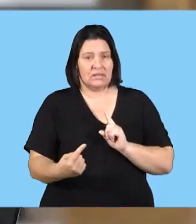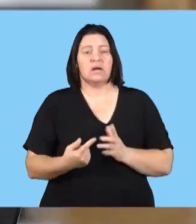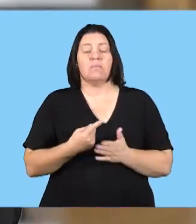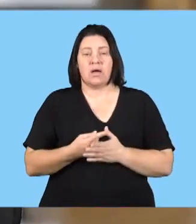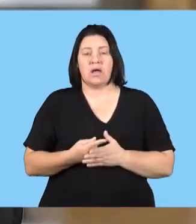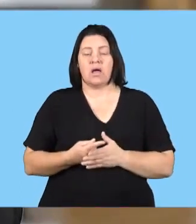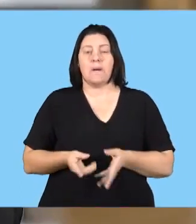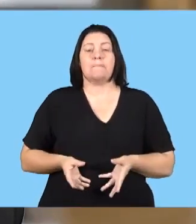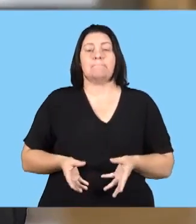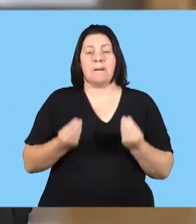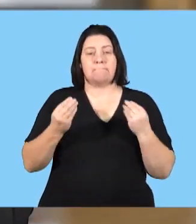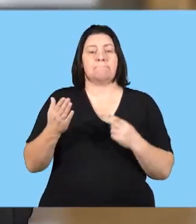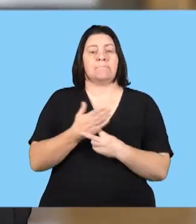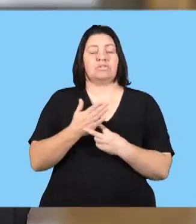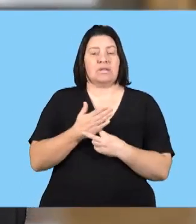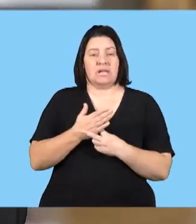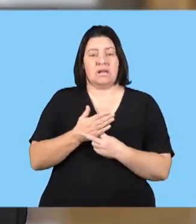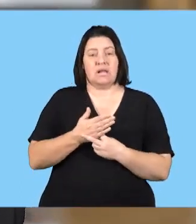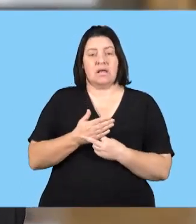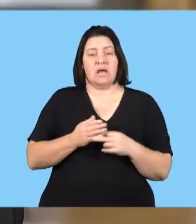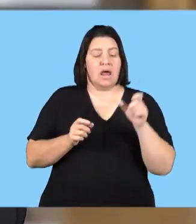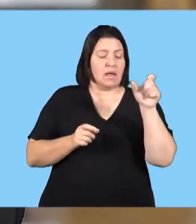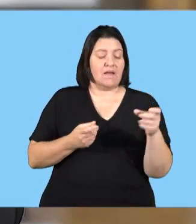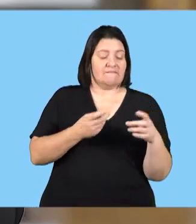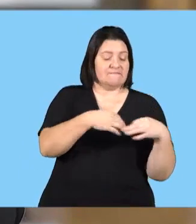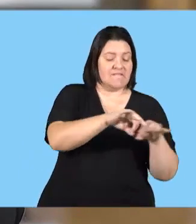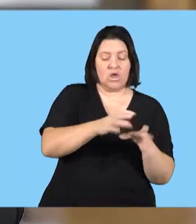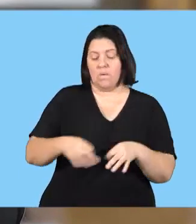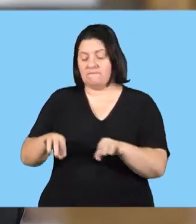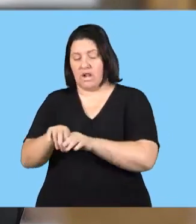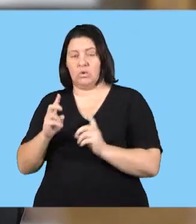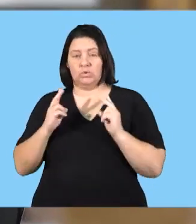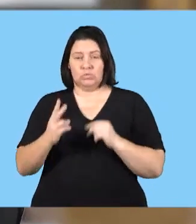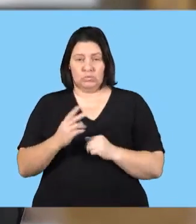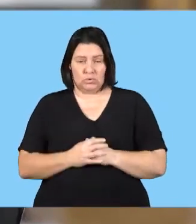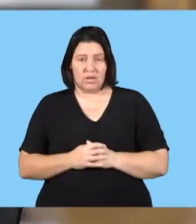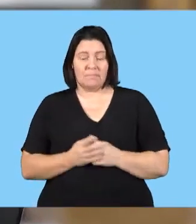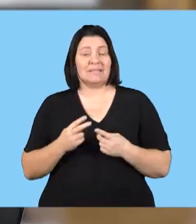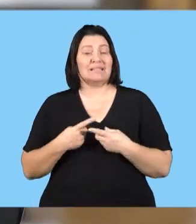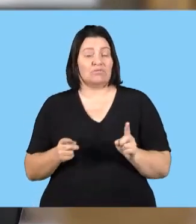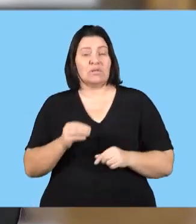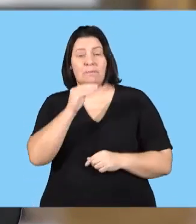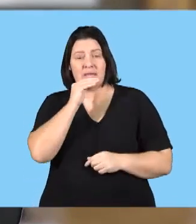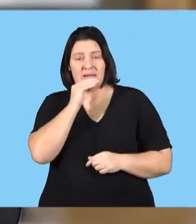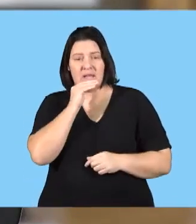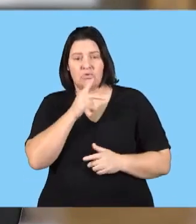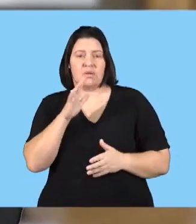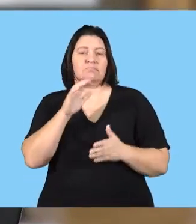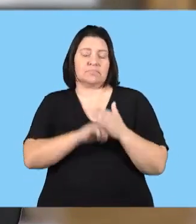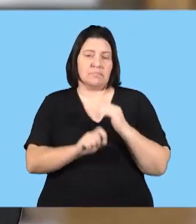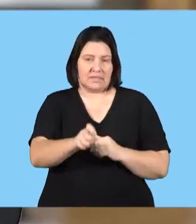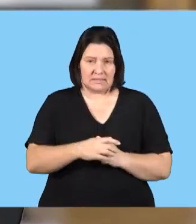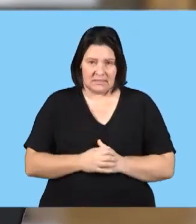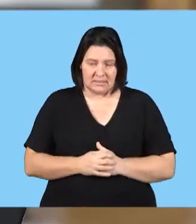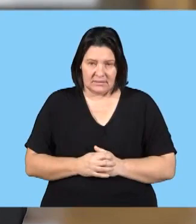difference that you will get between two consecutive values. And remember, the word difference means you need to